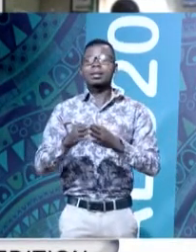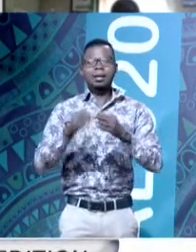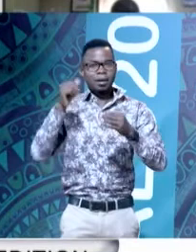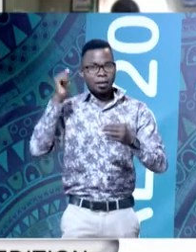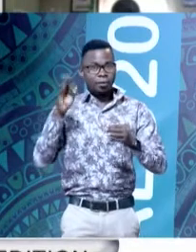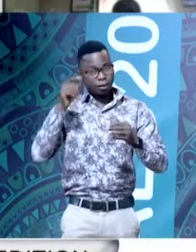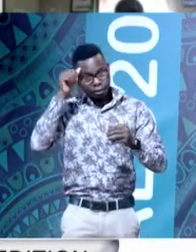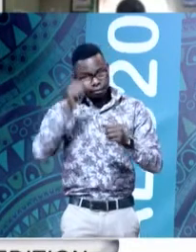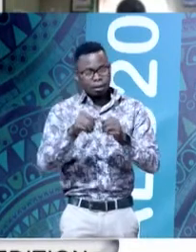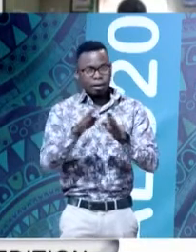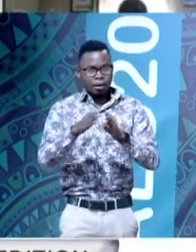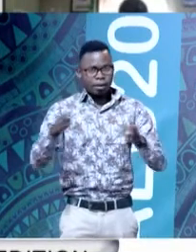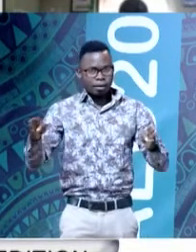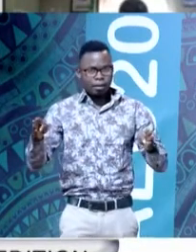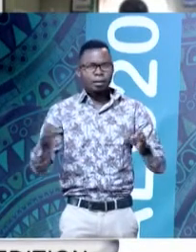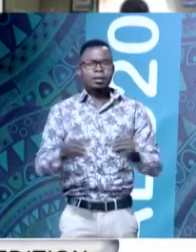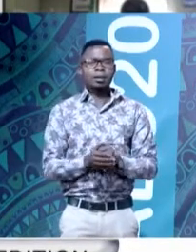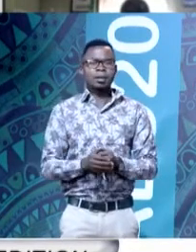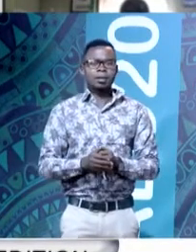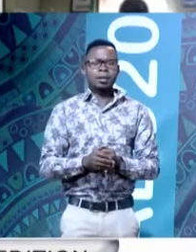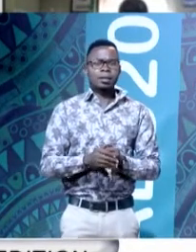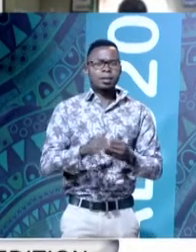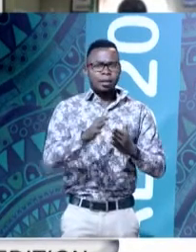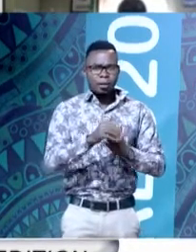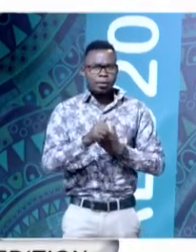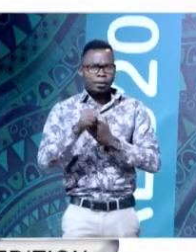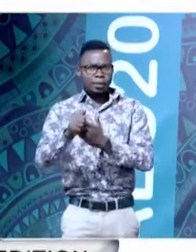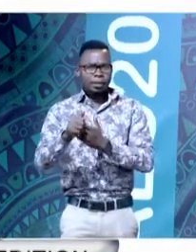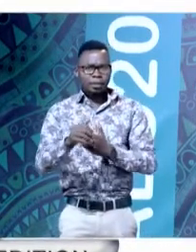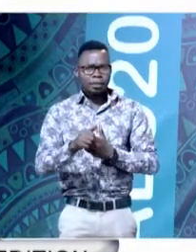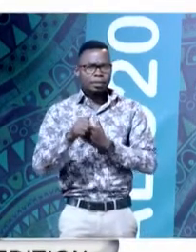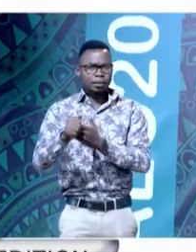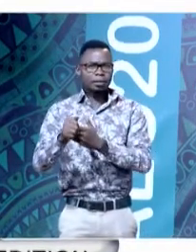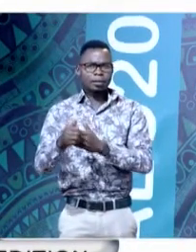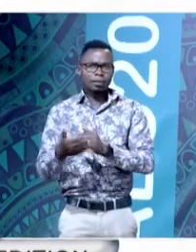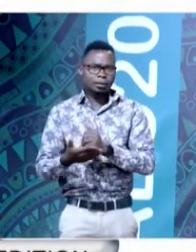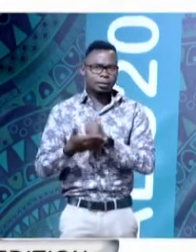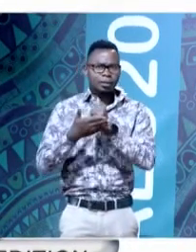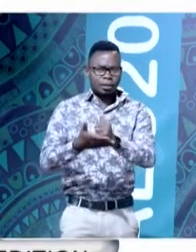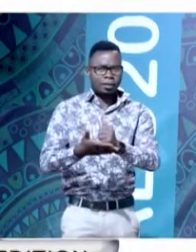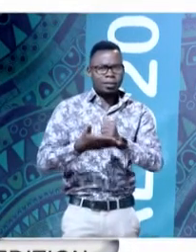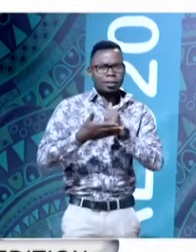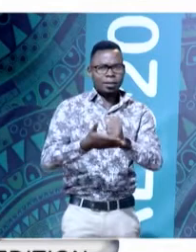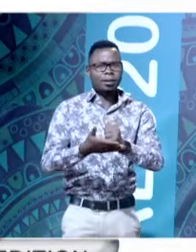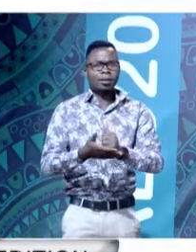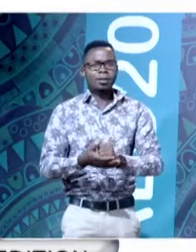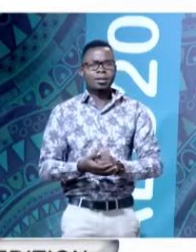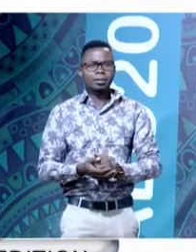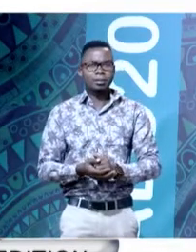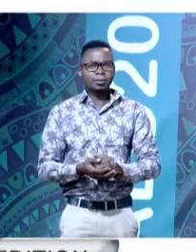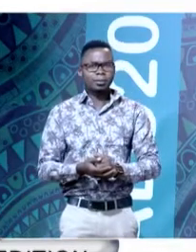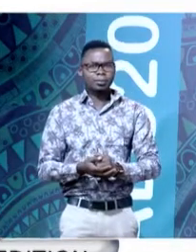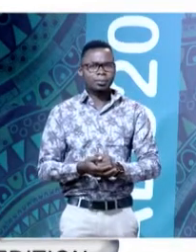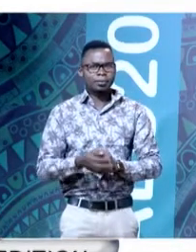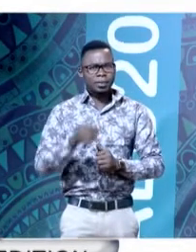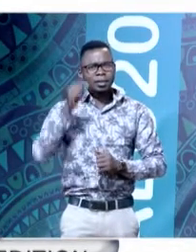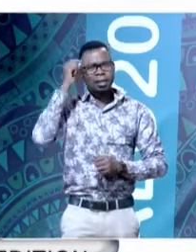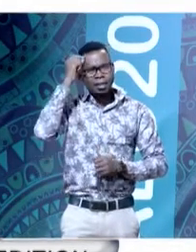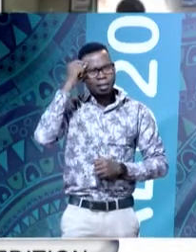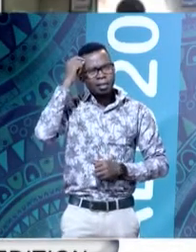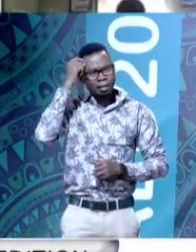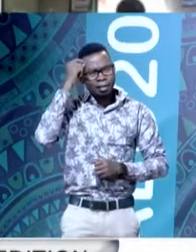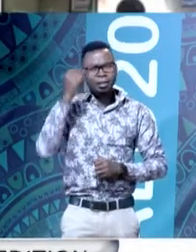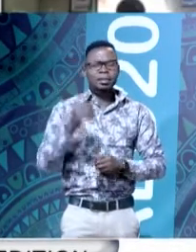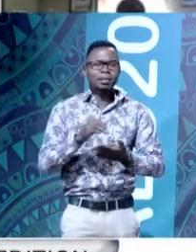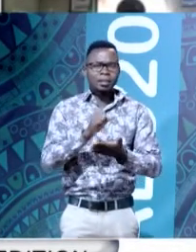today regarded as youth. So first and foremost, I think African